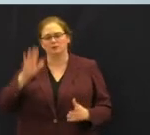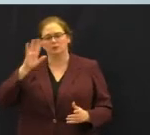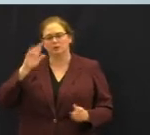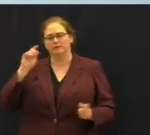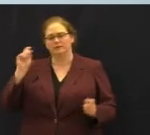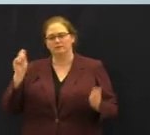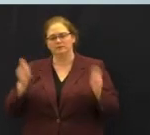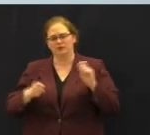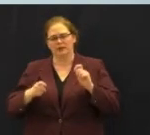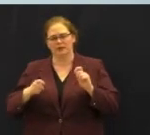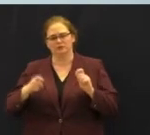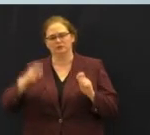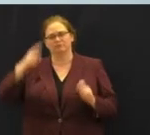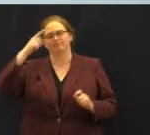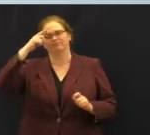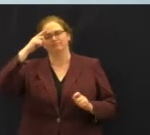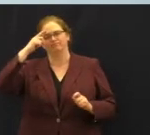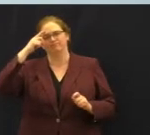perspective of what it meant to be Irish.